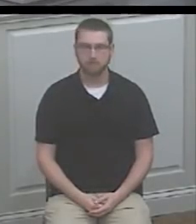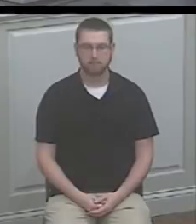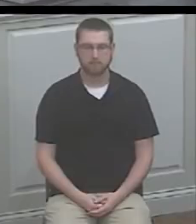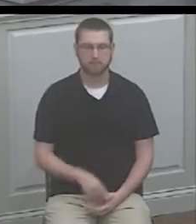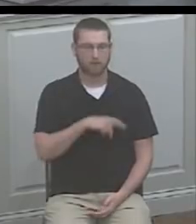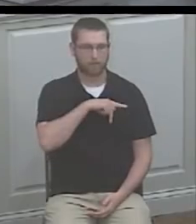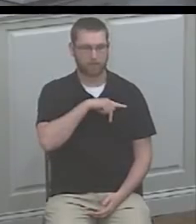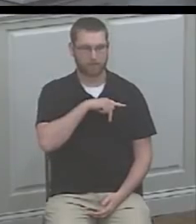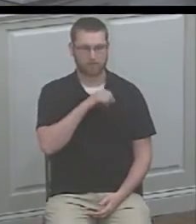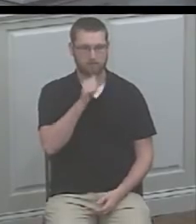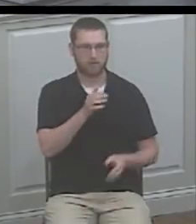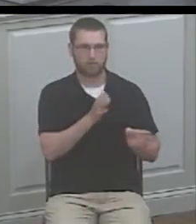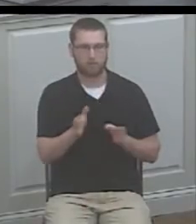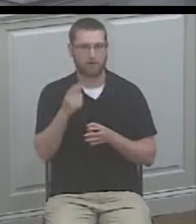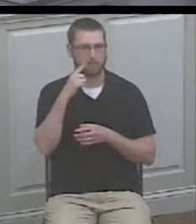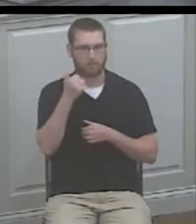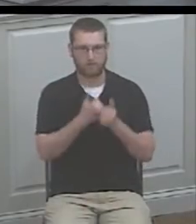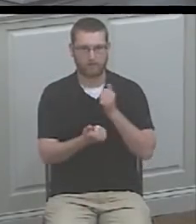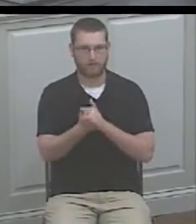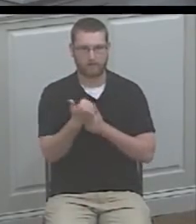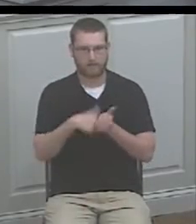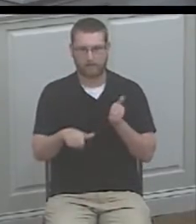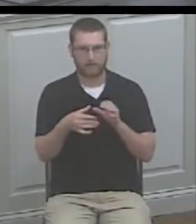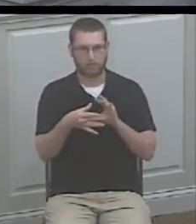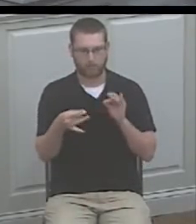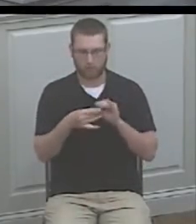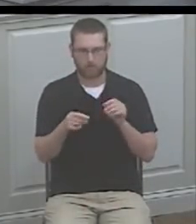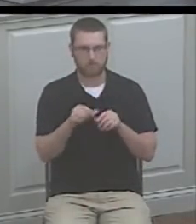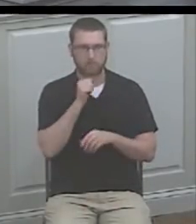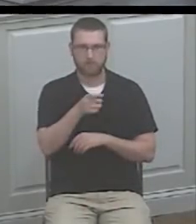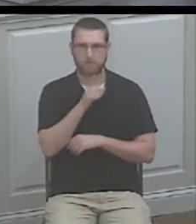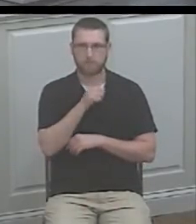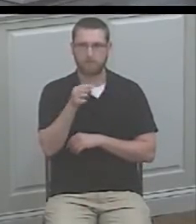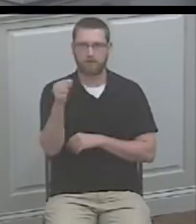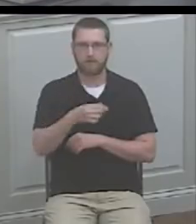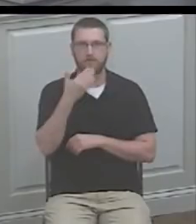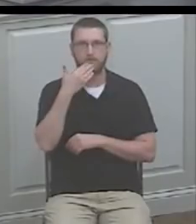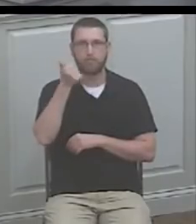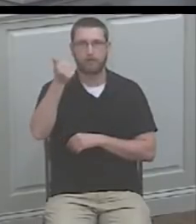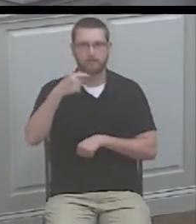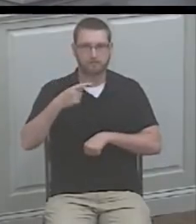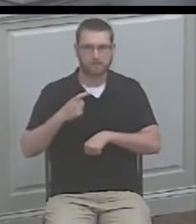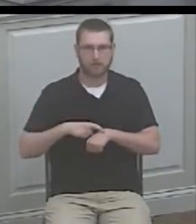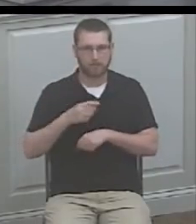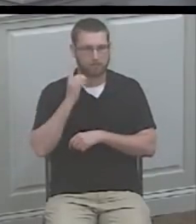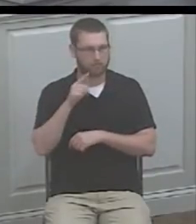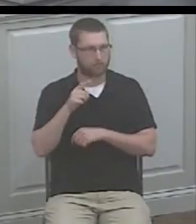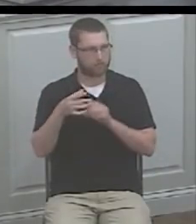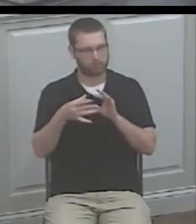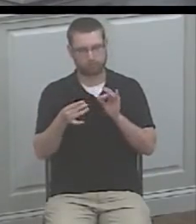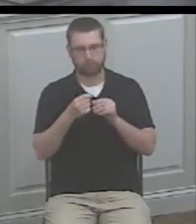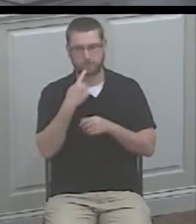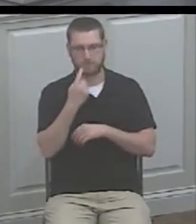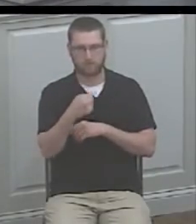I was certainly not prepared for any remarks, and I'm not sure that this is the best of times to make those